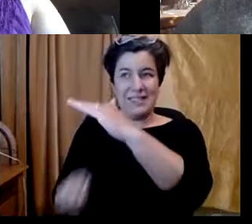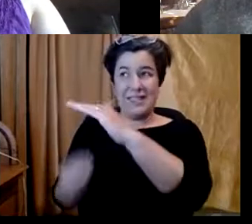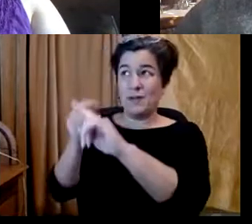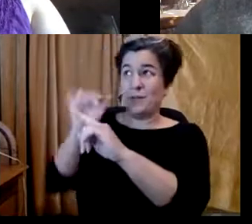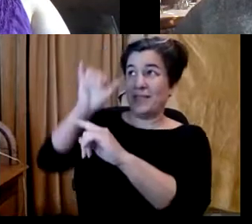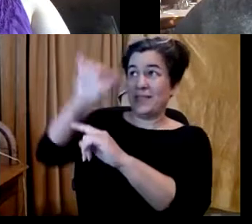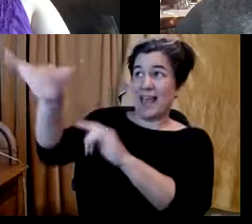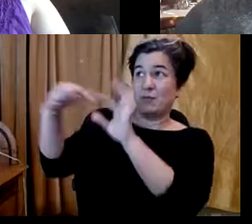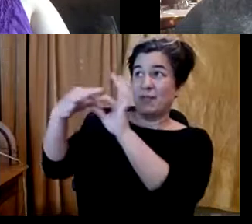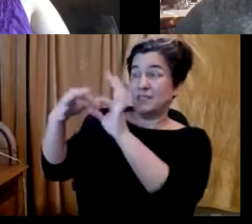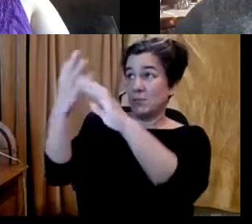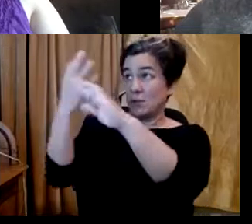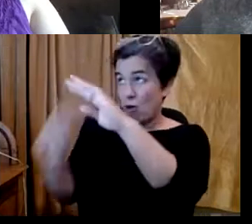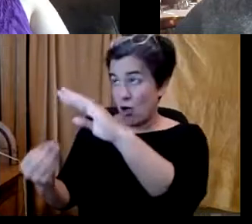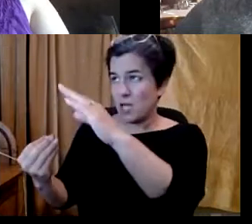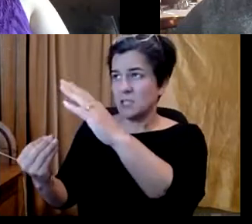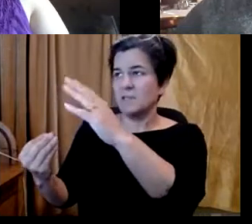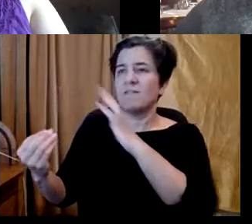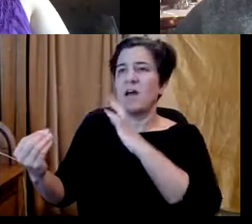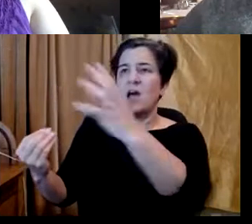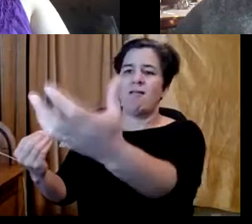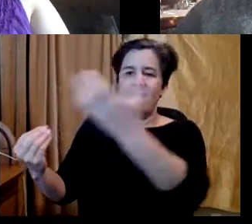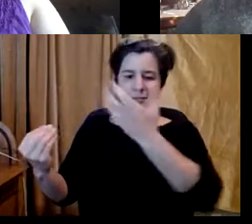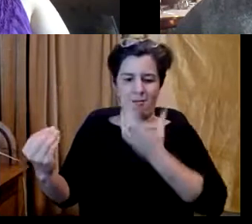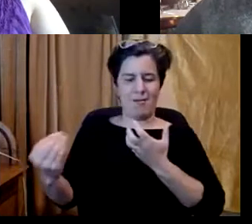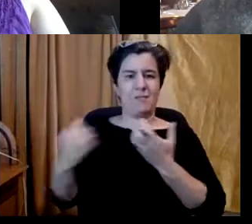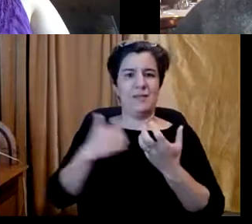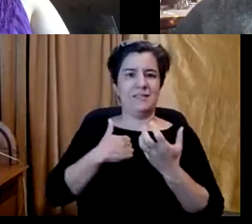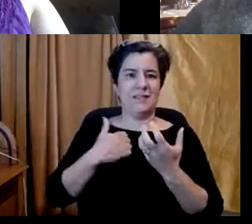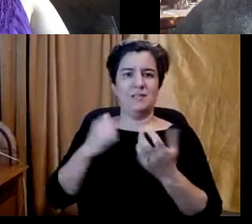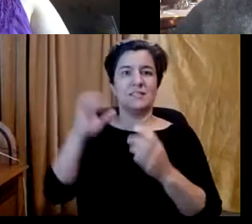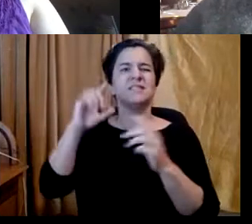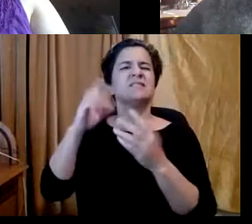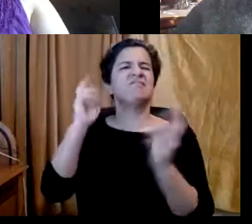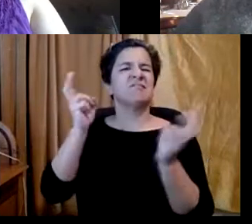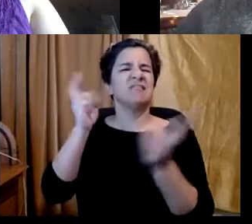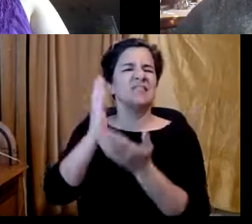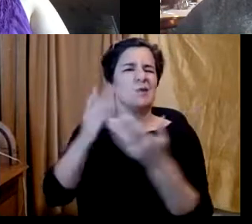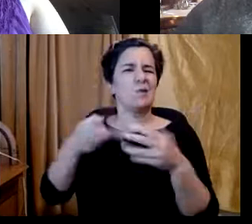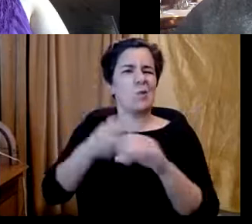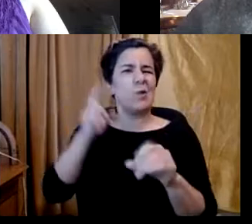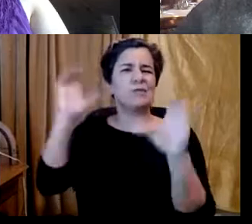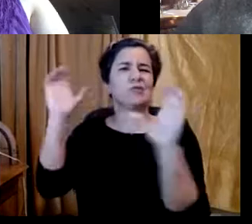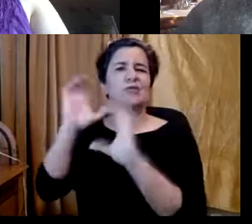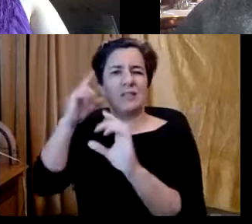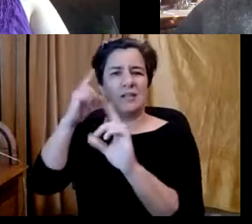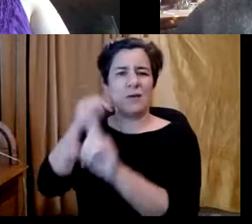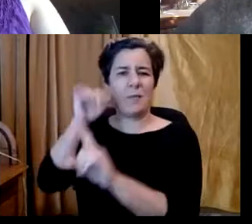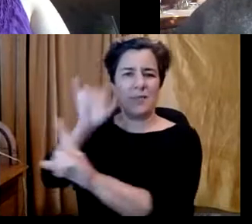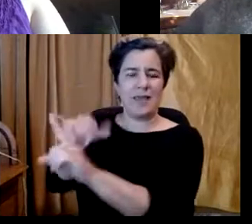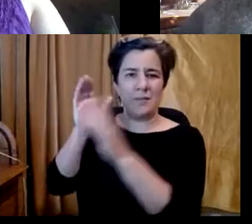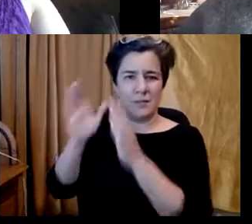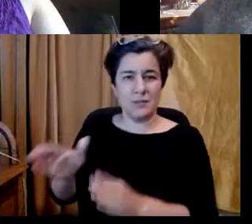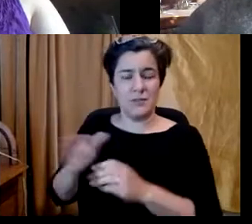the outside, or what I felt like I was missing from the outside. And like many of the other panelists have